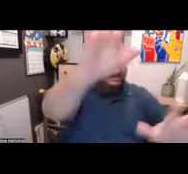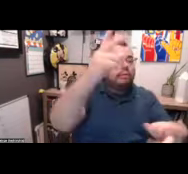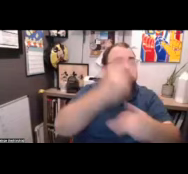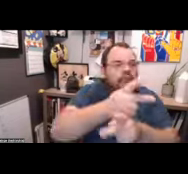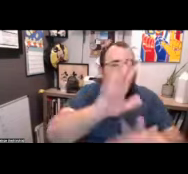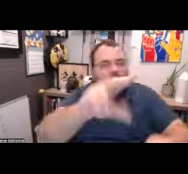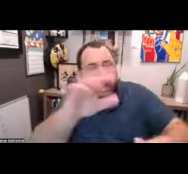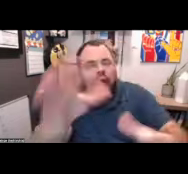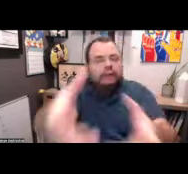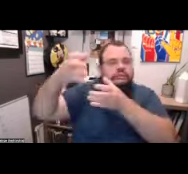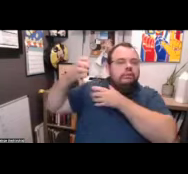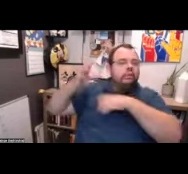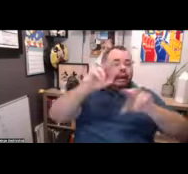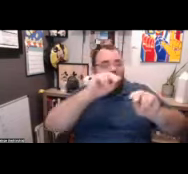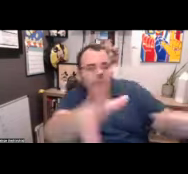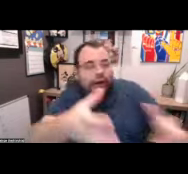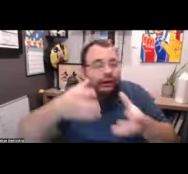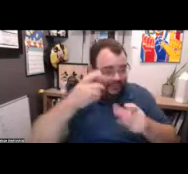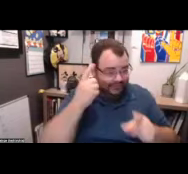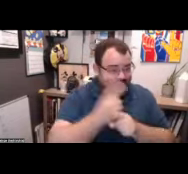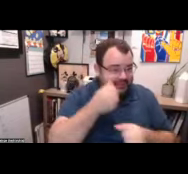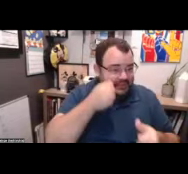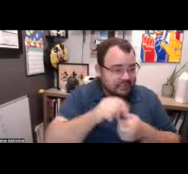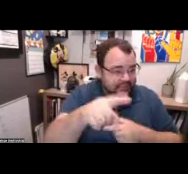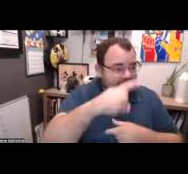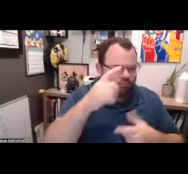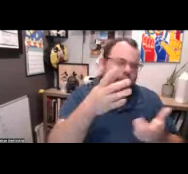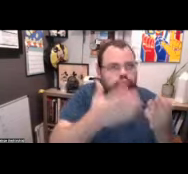So a lot of people were like saying, no, no, no.